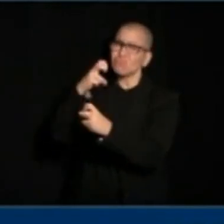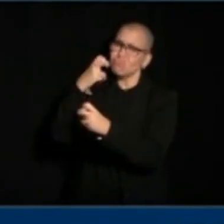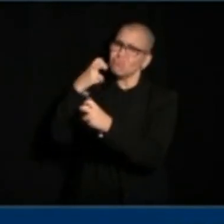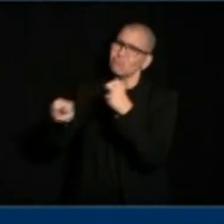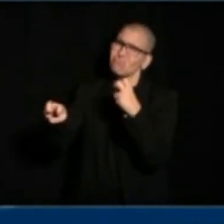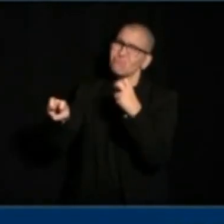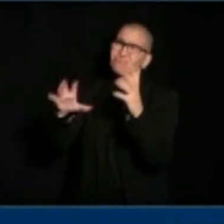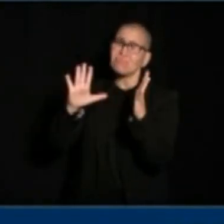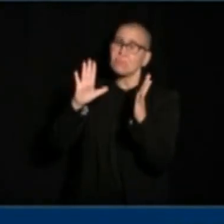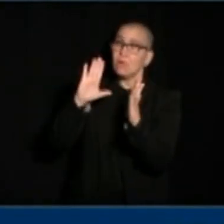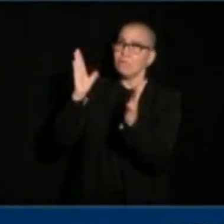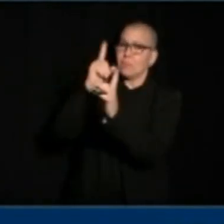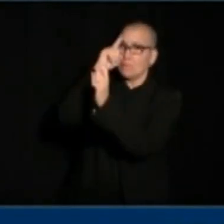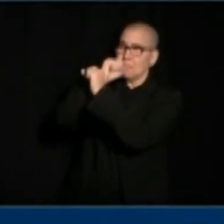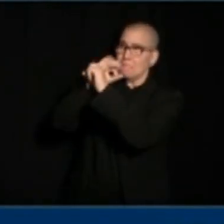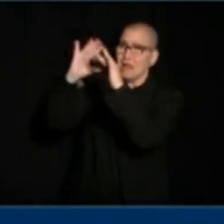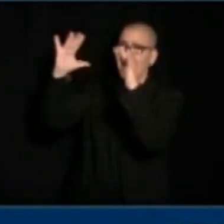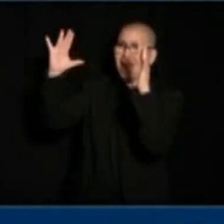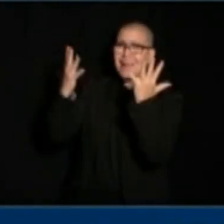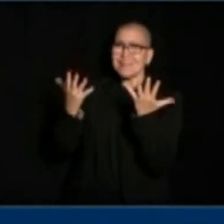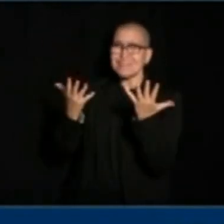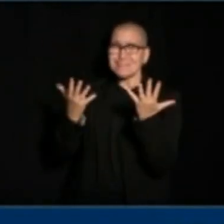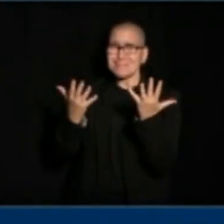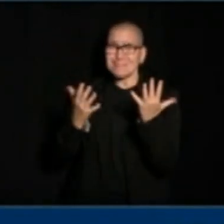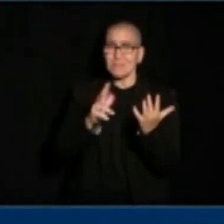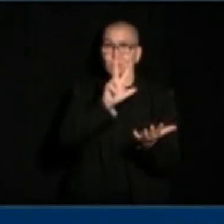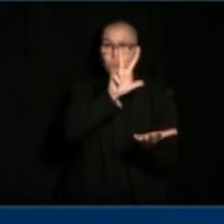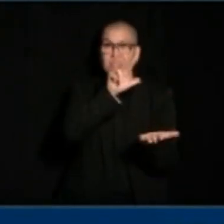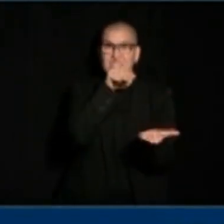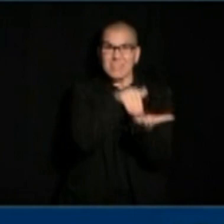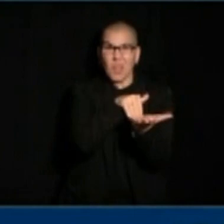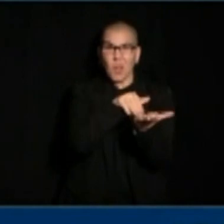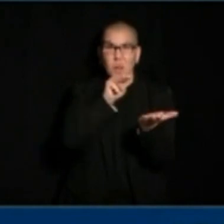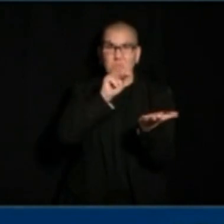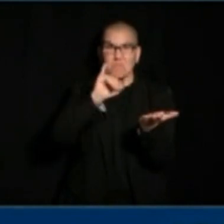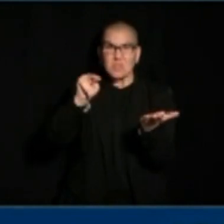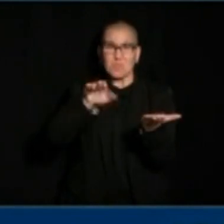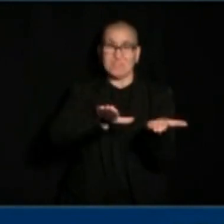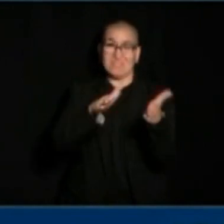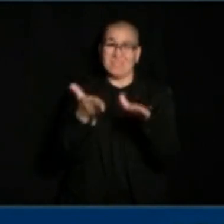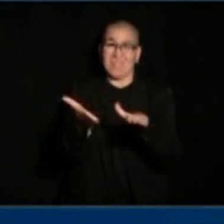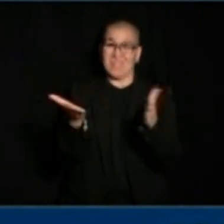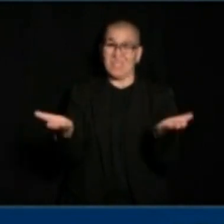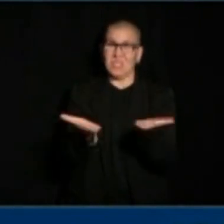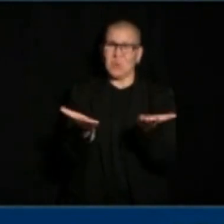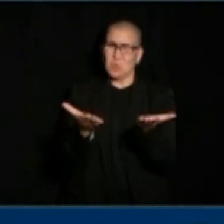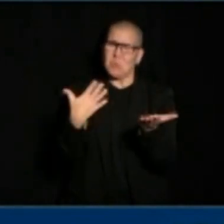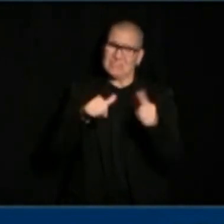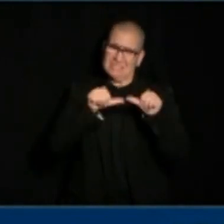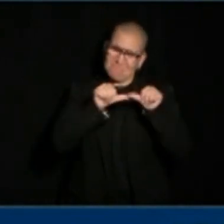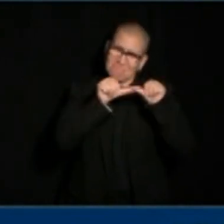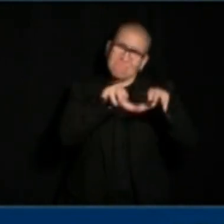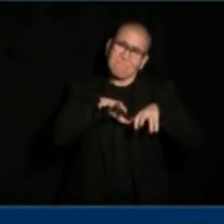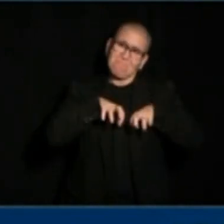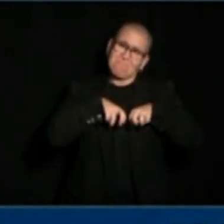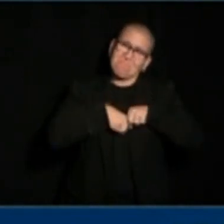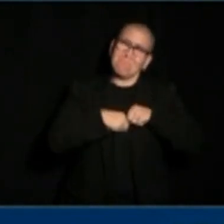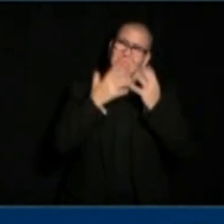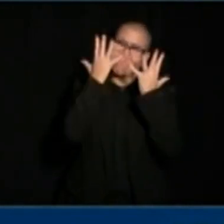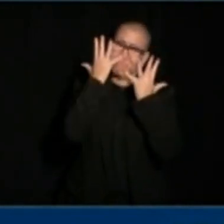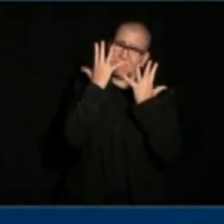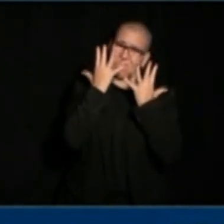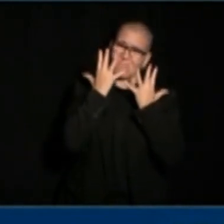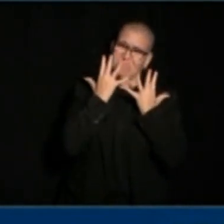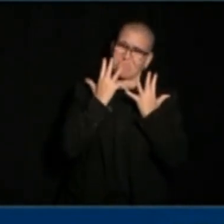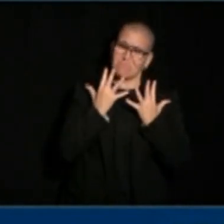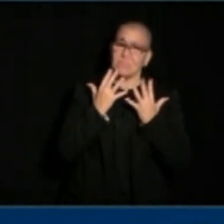To the families of the 3,000 Minnesotans who've lost their lives, you're grieving still. To the tens of thousands who you yourself